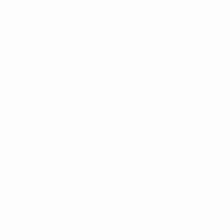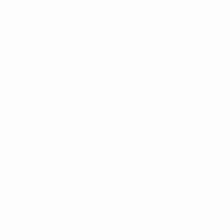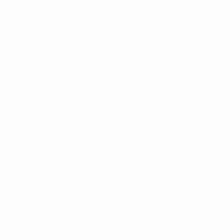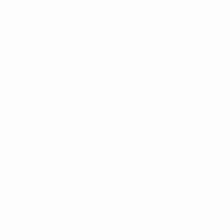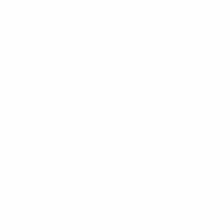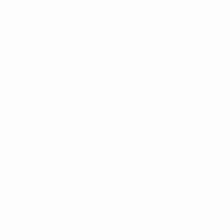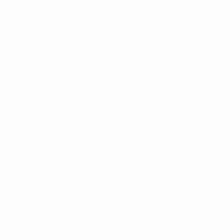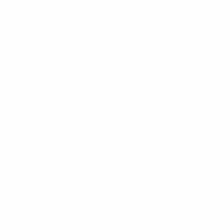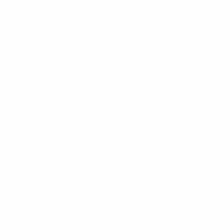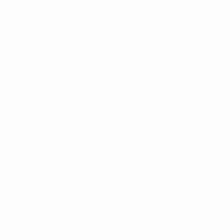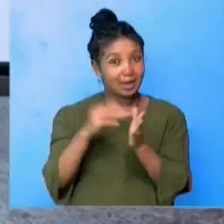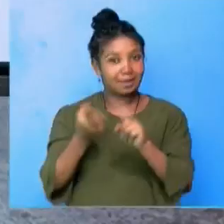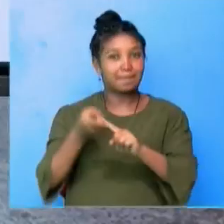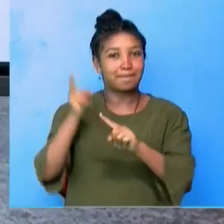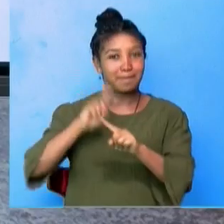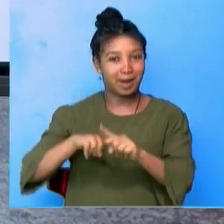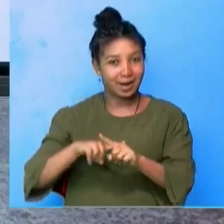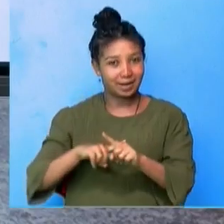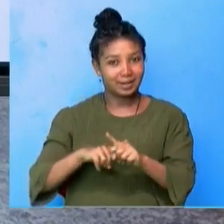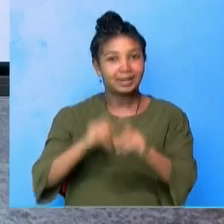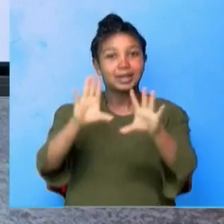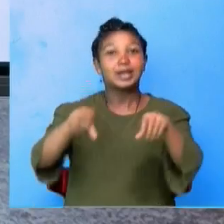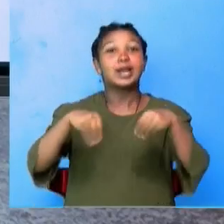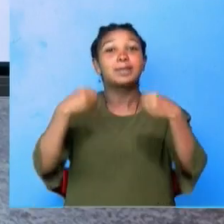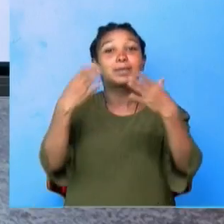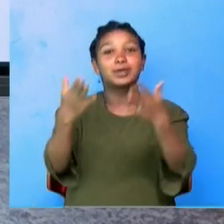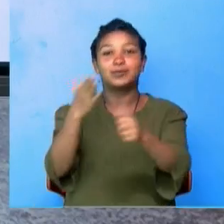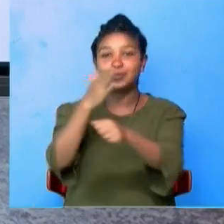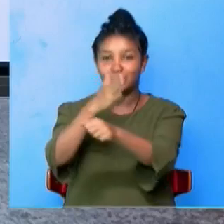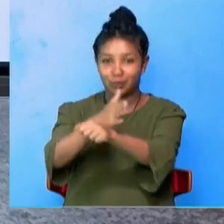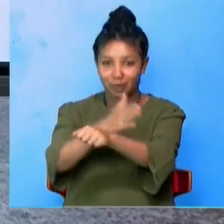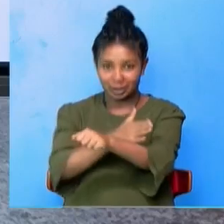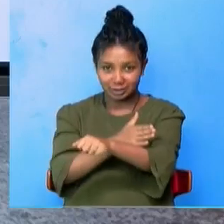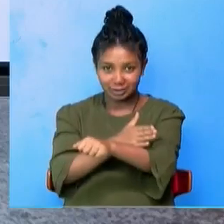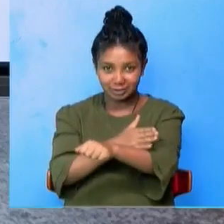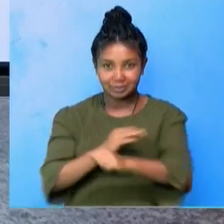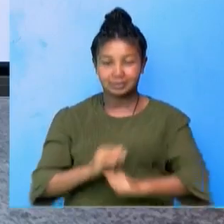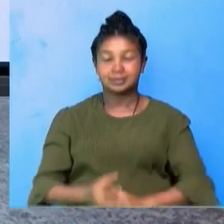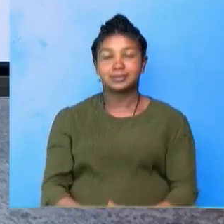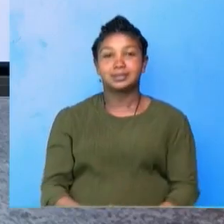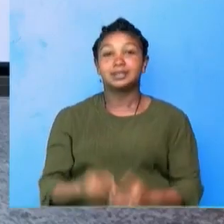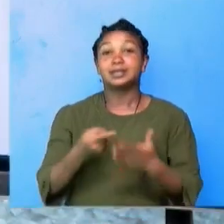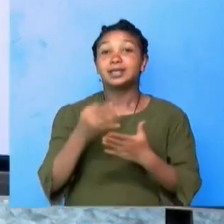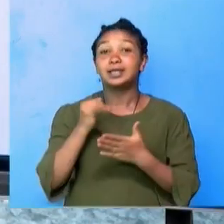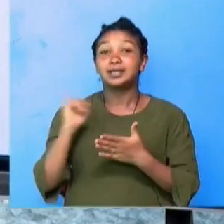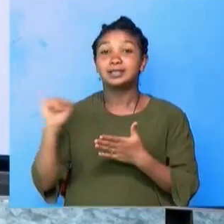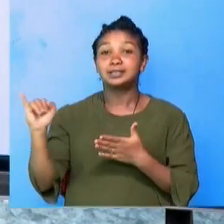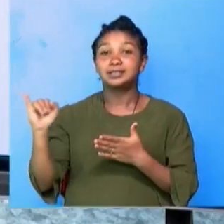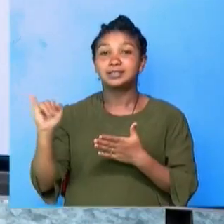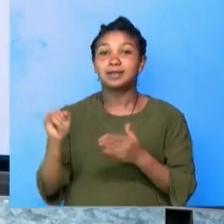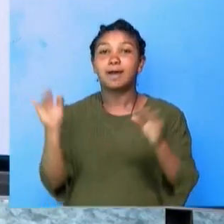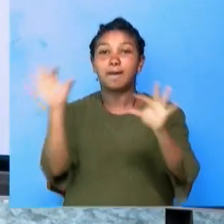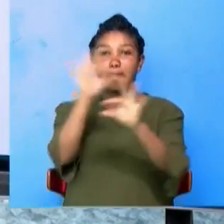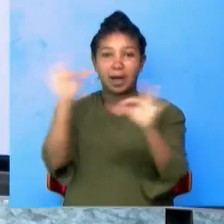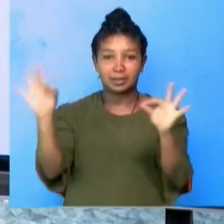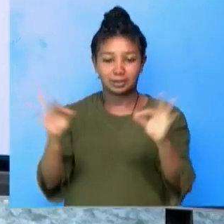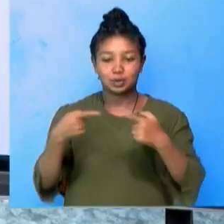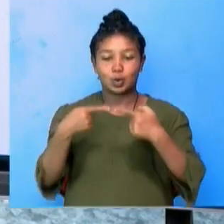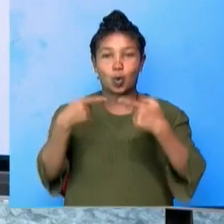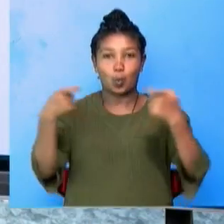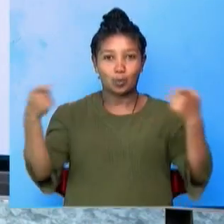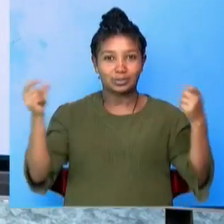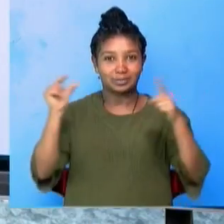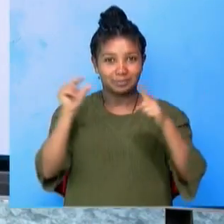Students, again, I'm back. Let me give you correction. Here is match the opposite meaning. Here